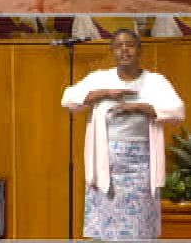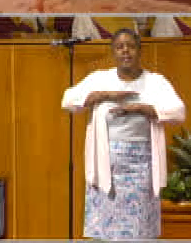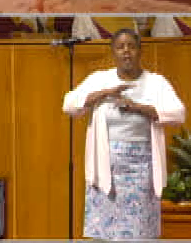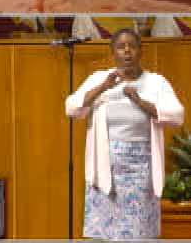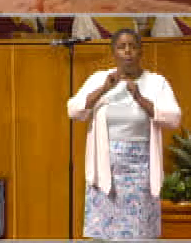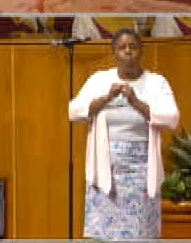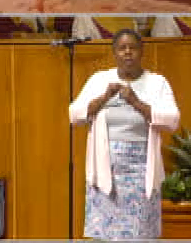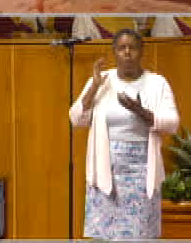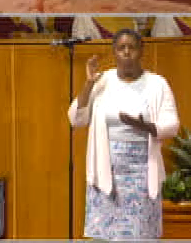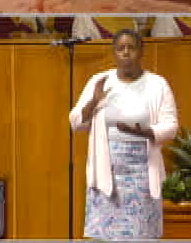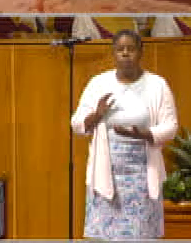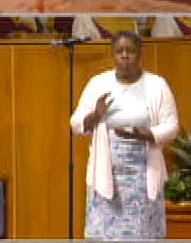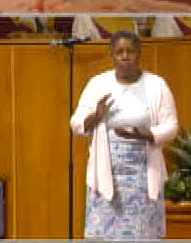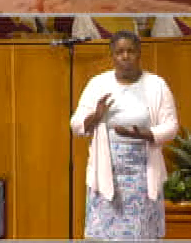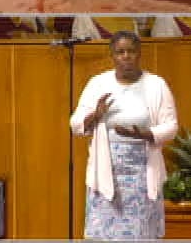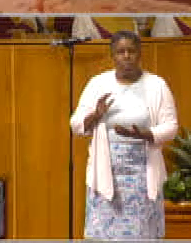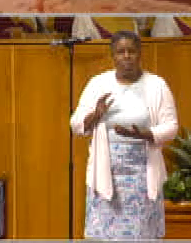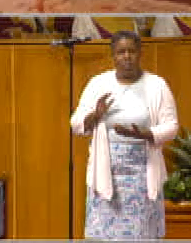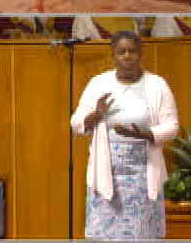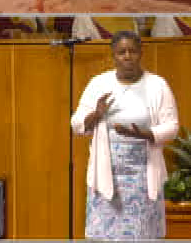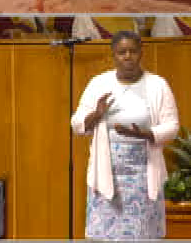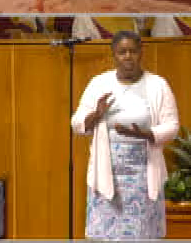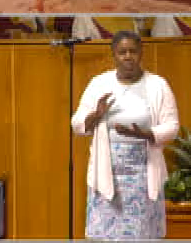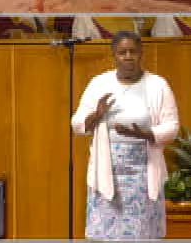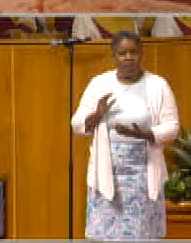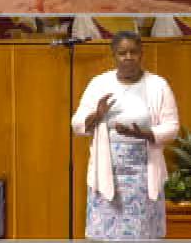with cutbacks.